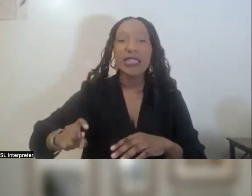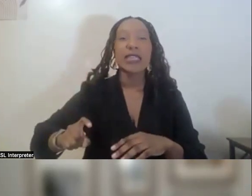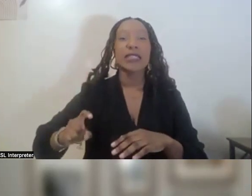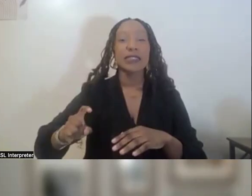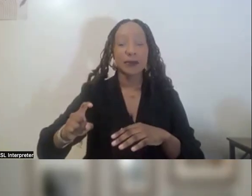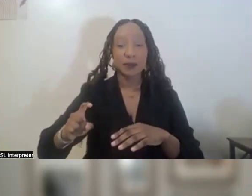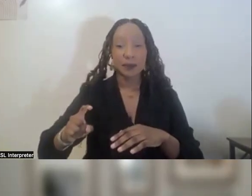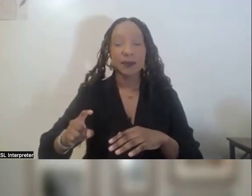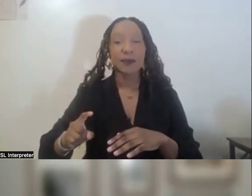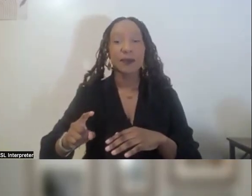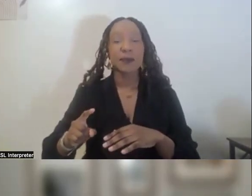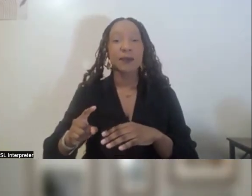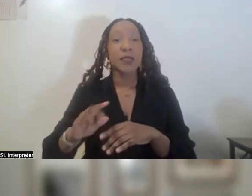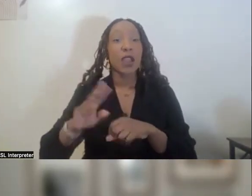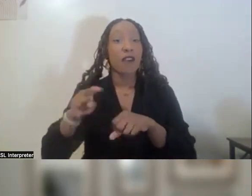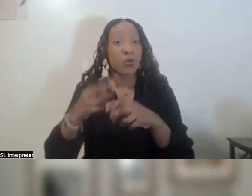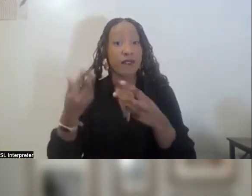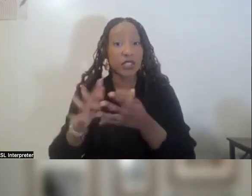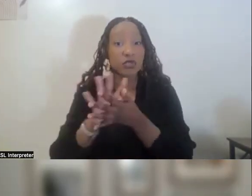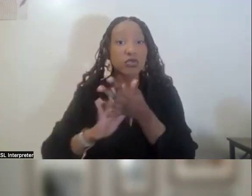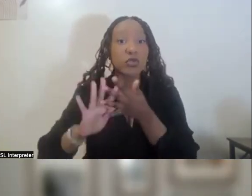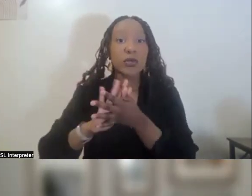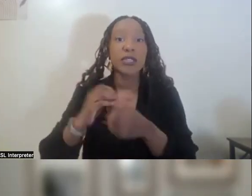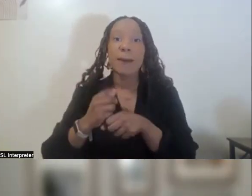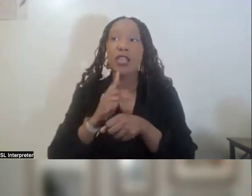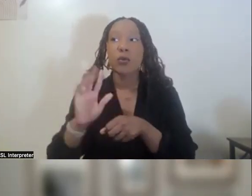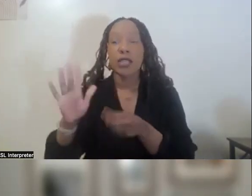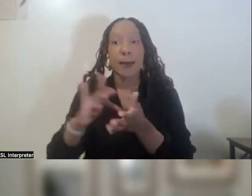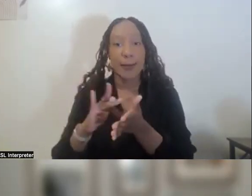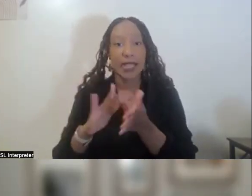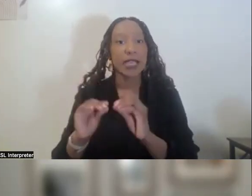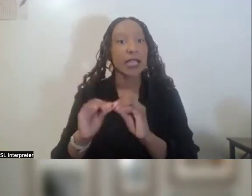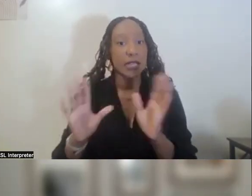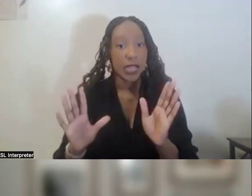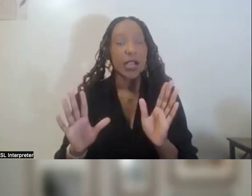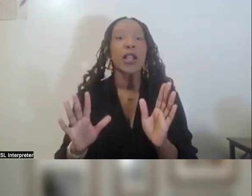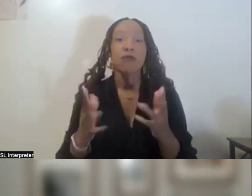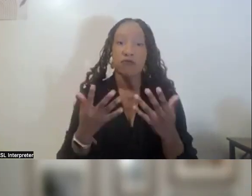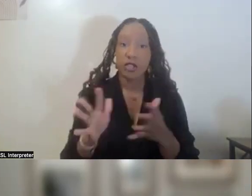After, of course, they've been screened to make sure they're medically clear. They're